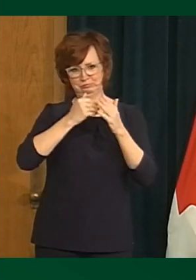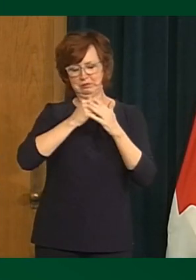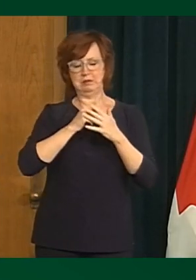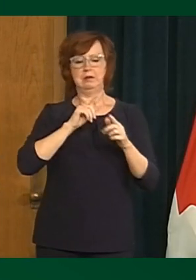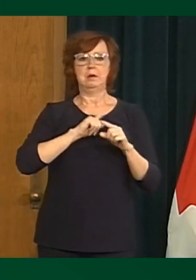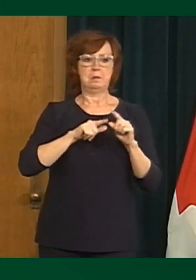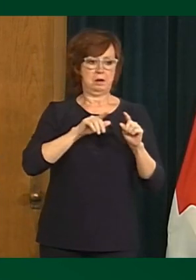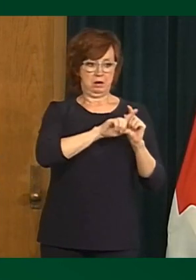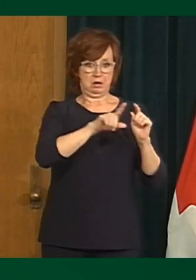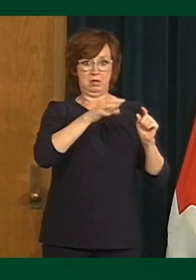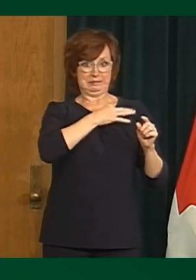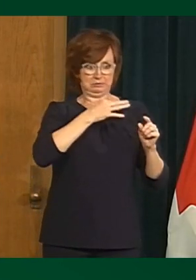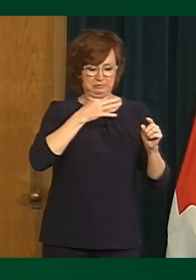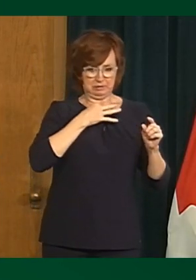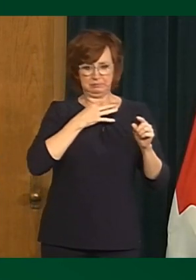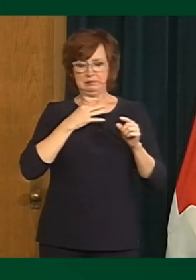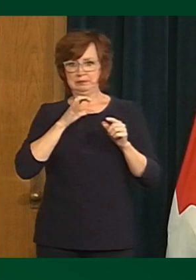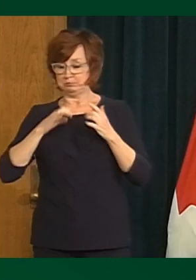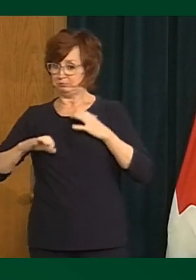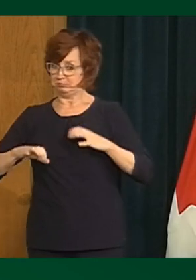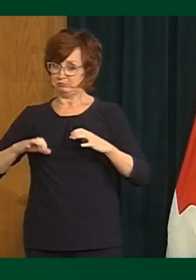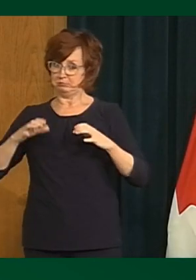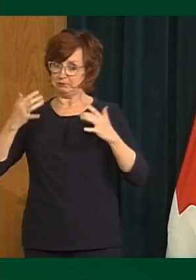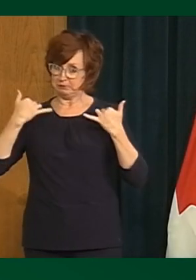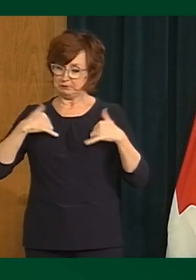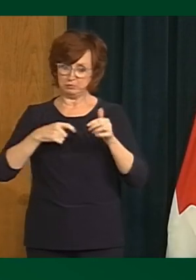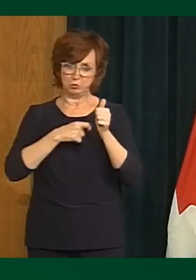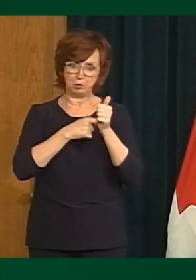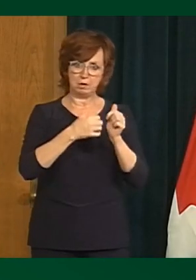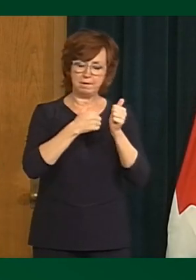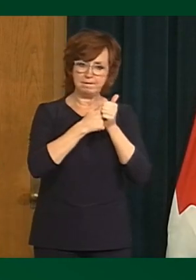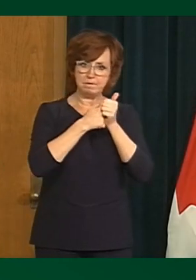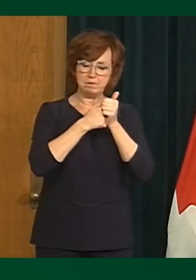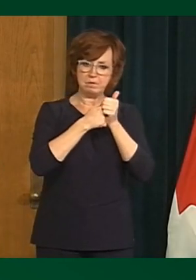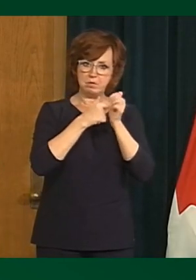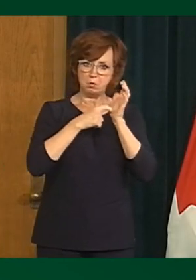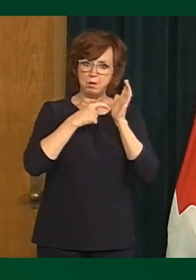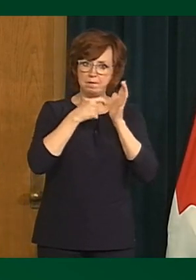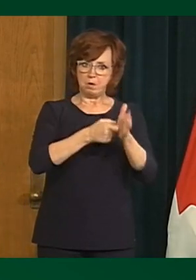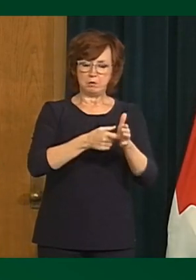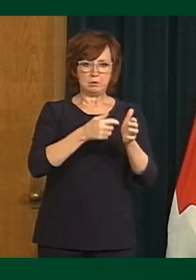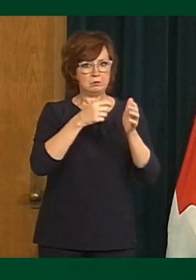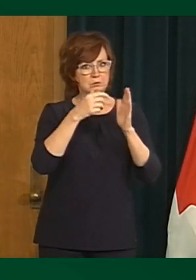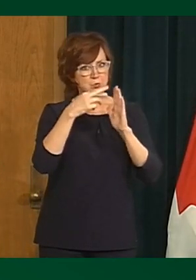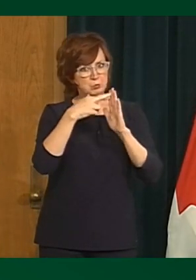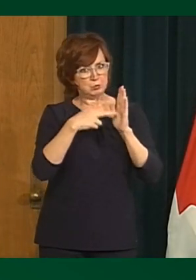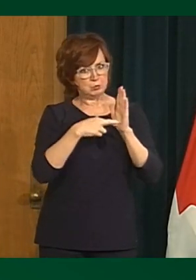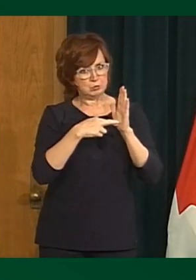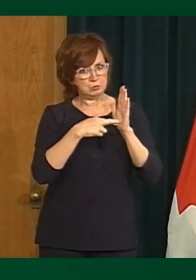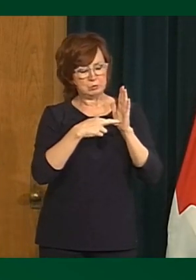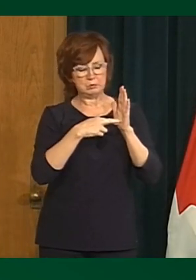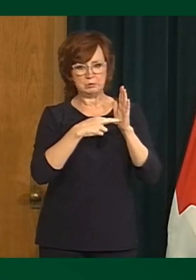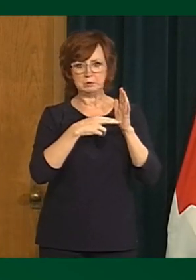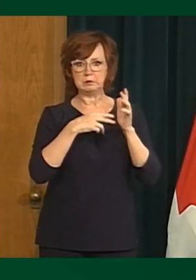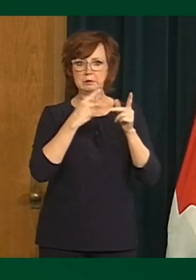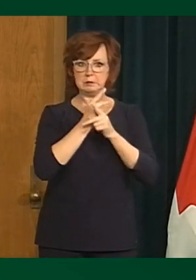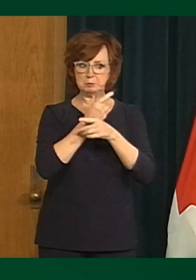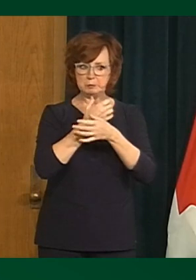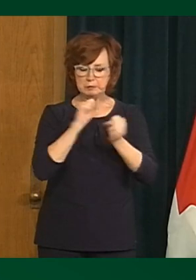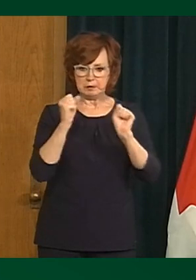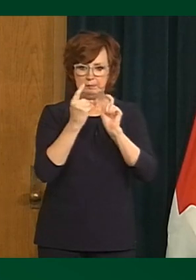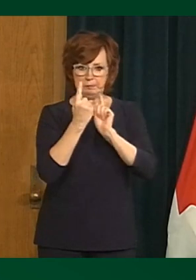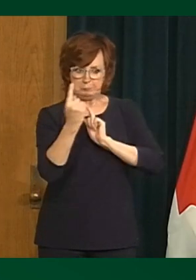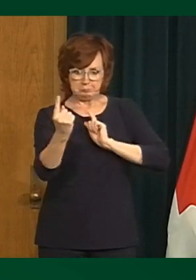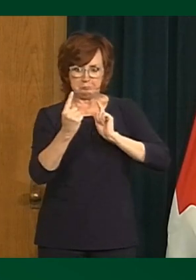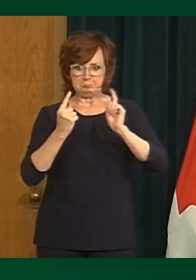customers, must continue to follow the safe physical distancing practices that have worked so well to date. As